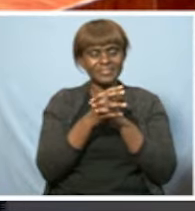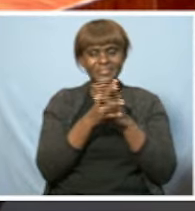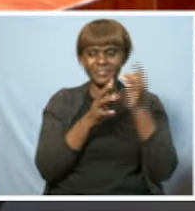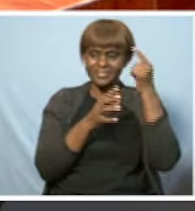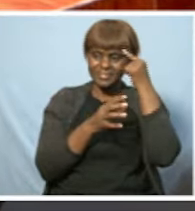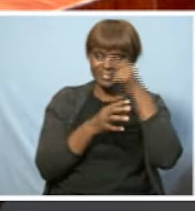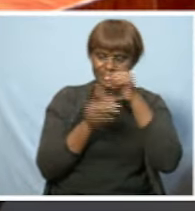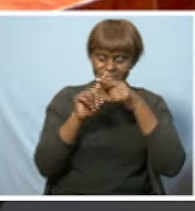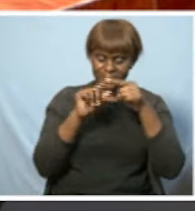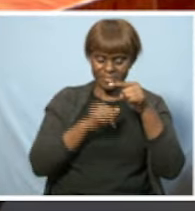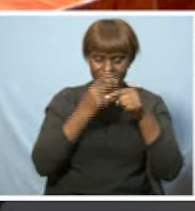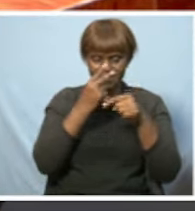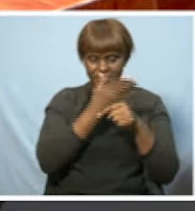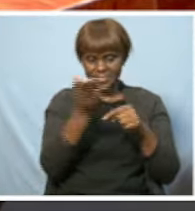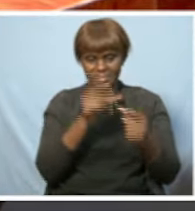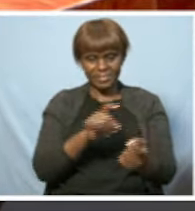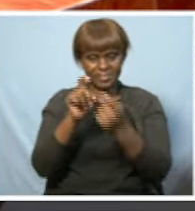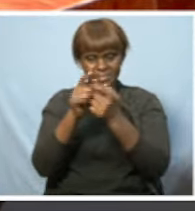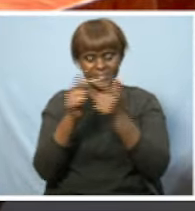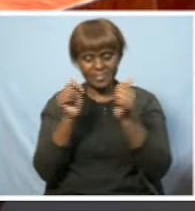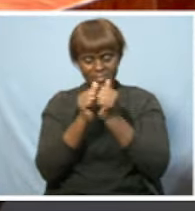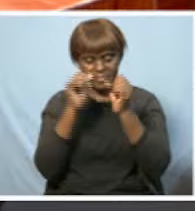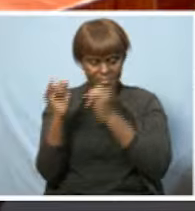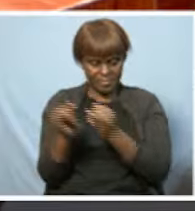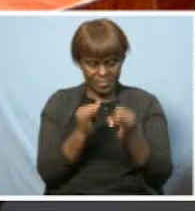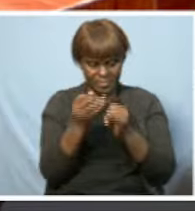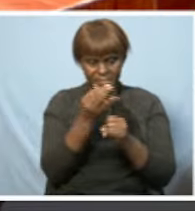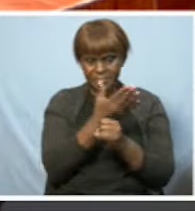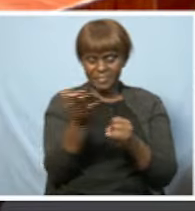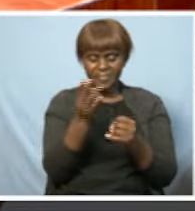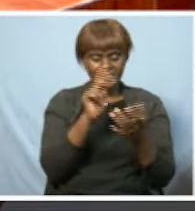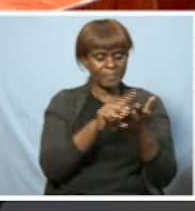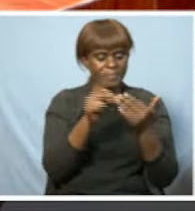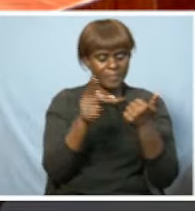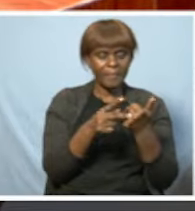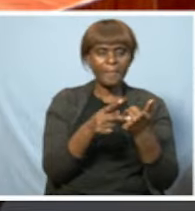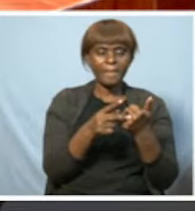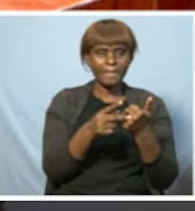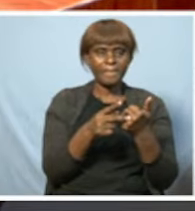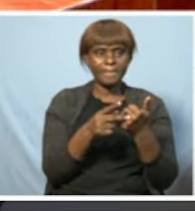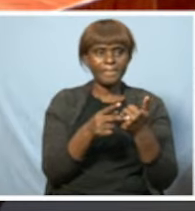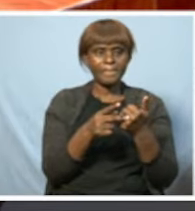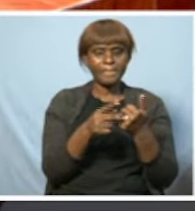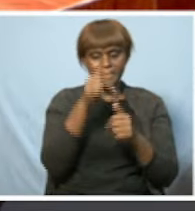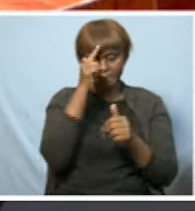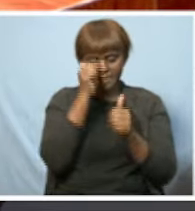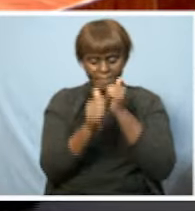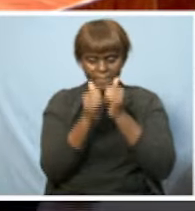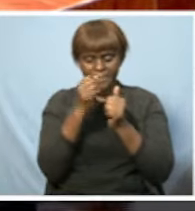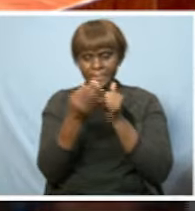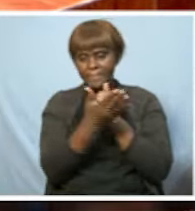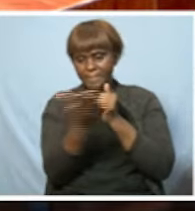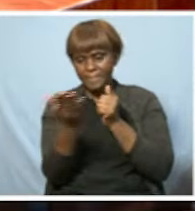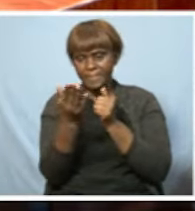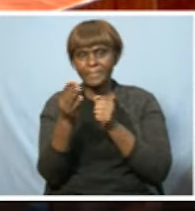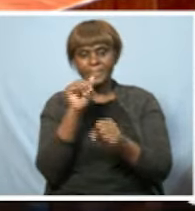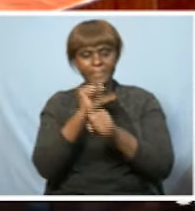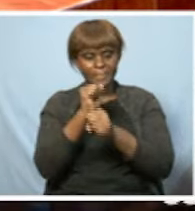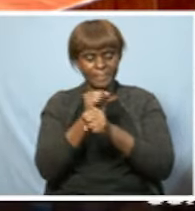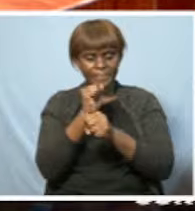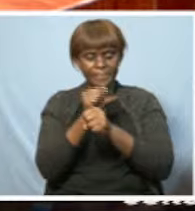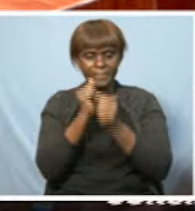but we are seeing challenges in terms of implementation of programs because of the manpower which is